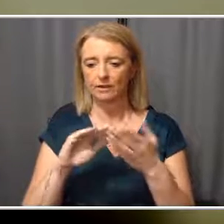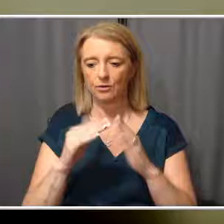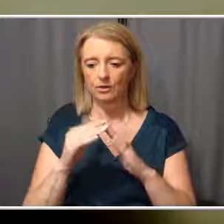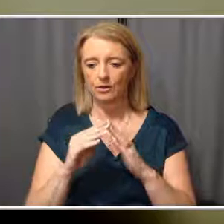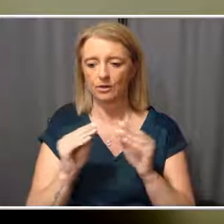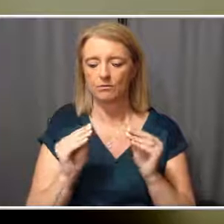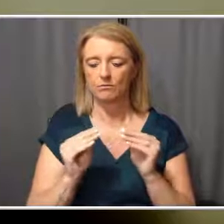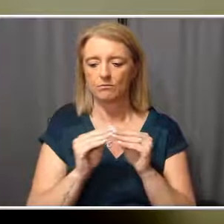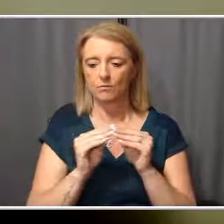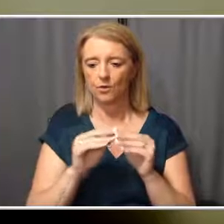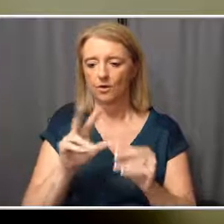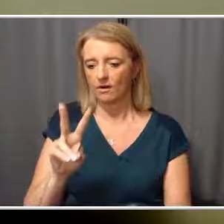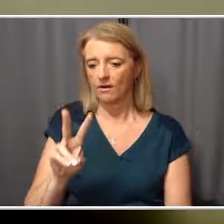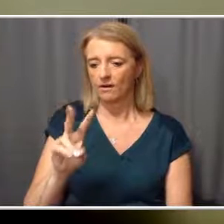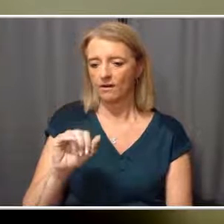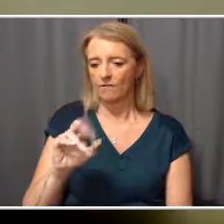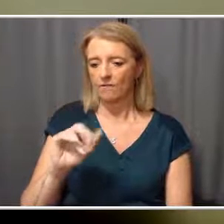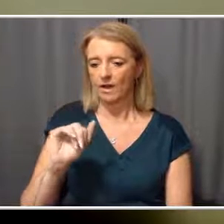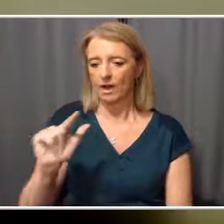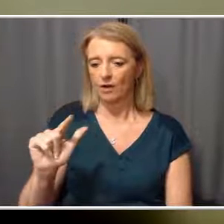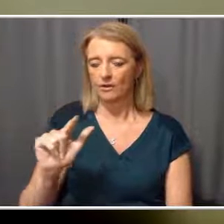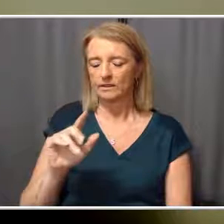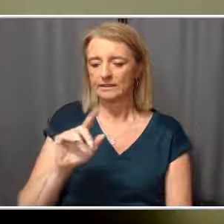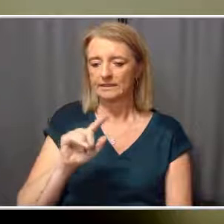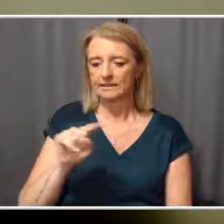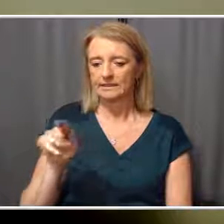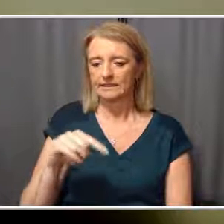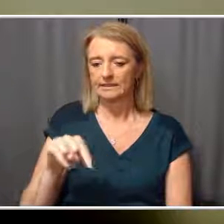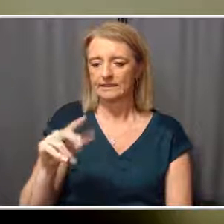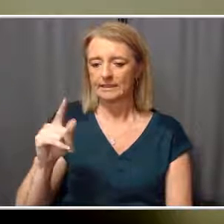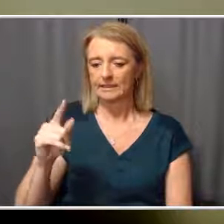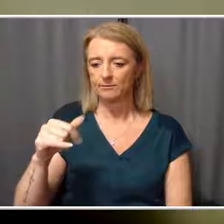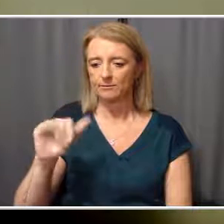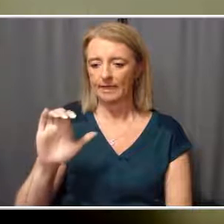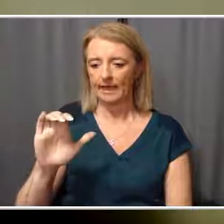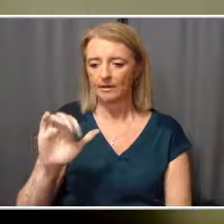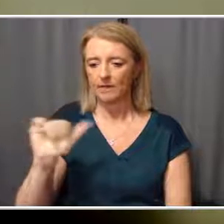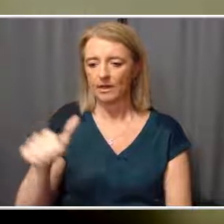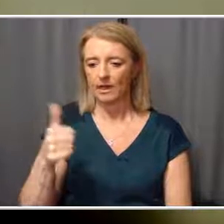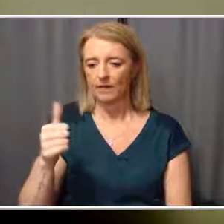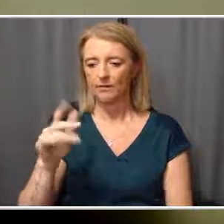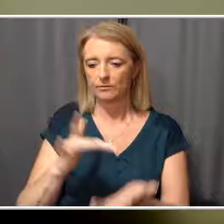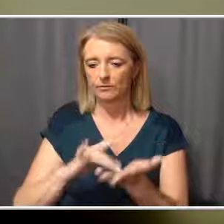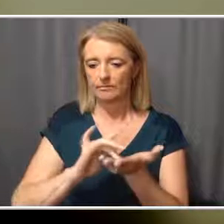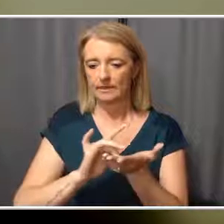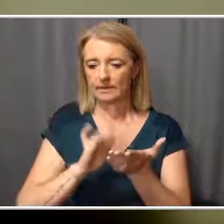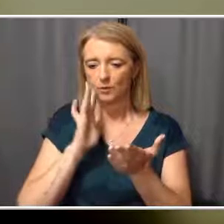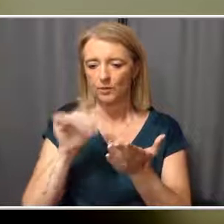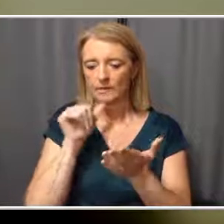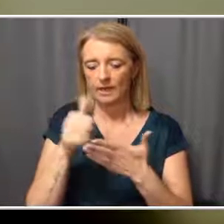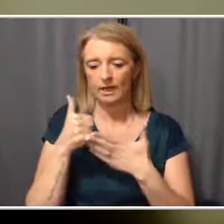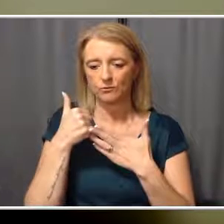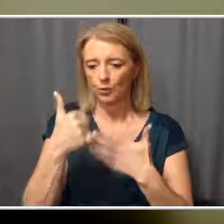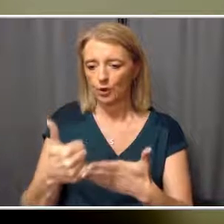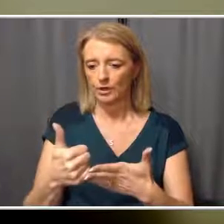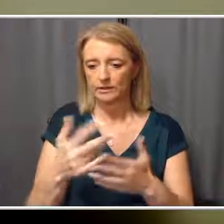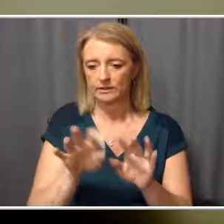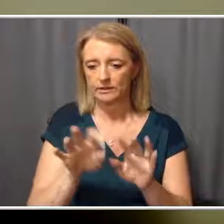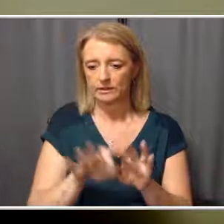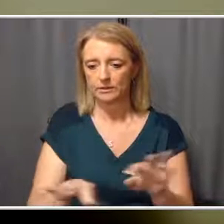burden to the patient. Sometimes it's a financial burden. Sometimes it's a side effect burden. And then you also talked about increasing